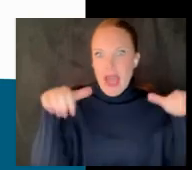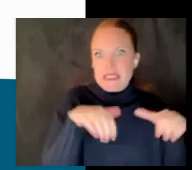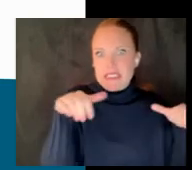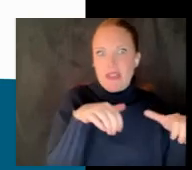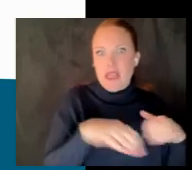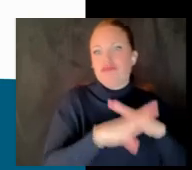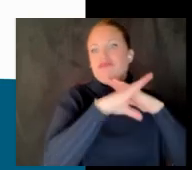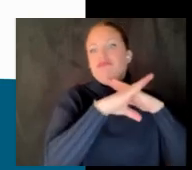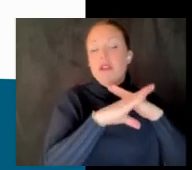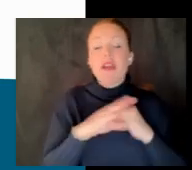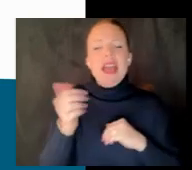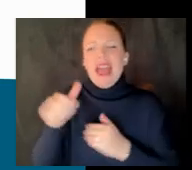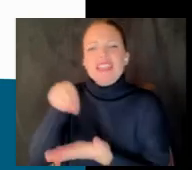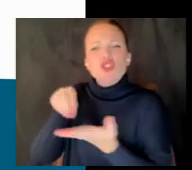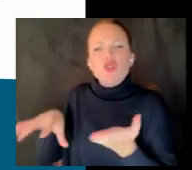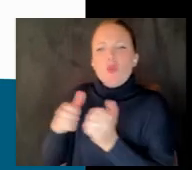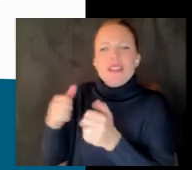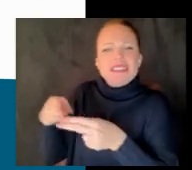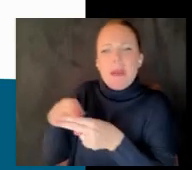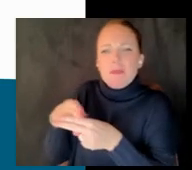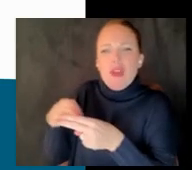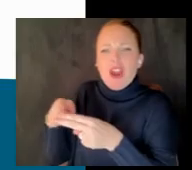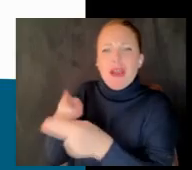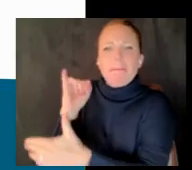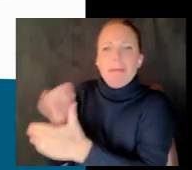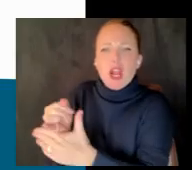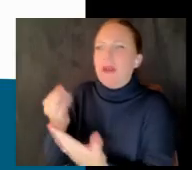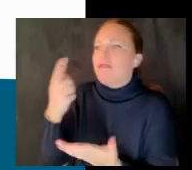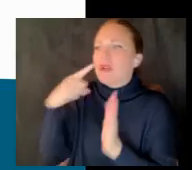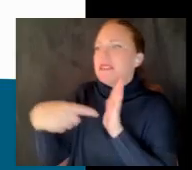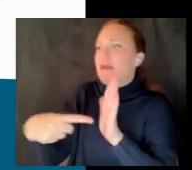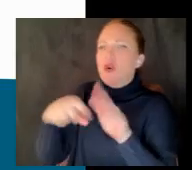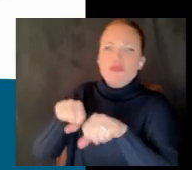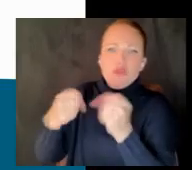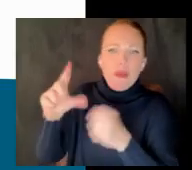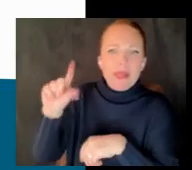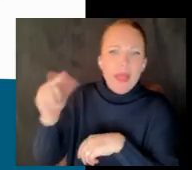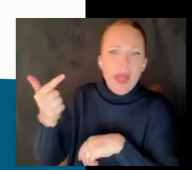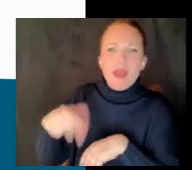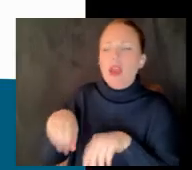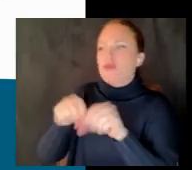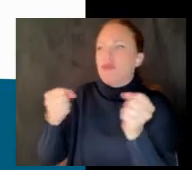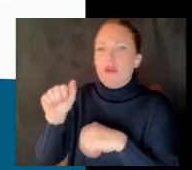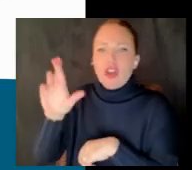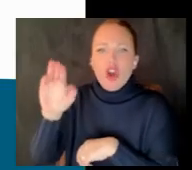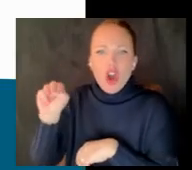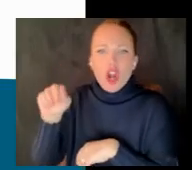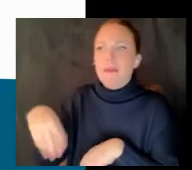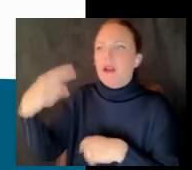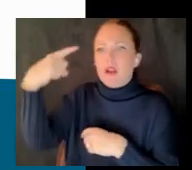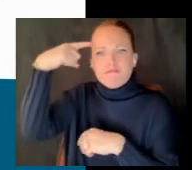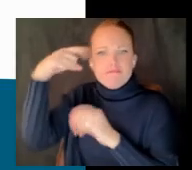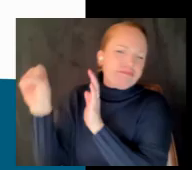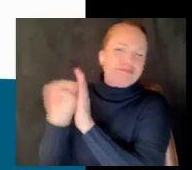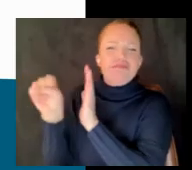with temporary impairments, such as a broken arm or a broken leg or a concussion, should not be